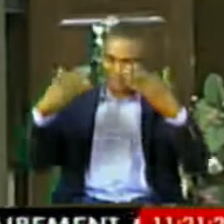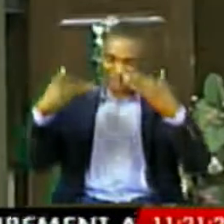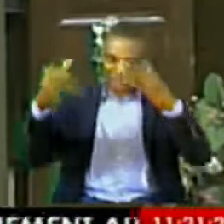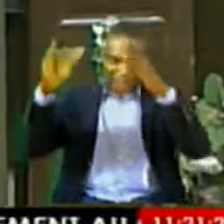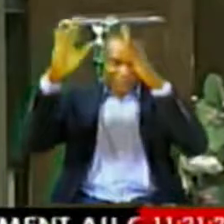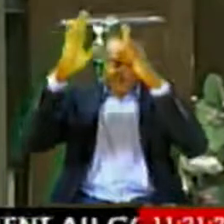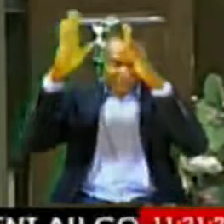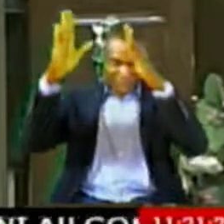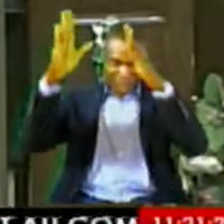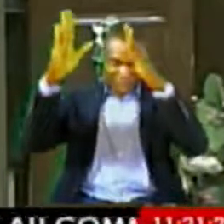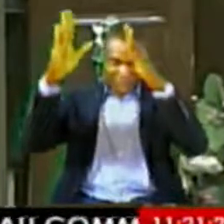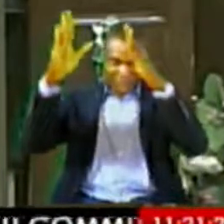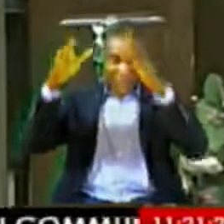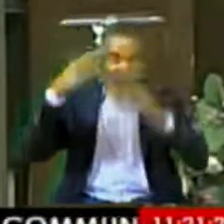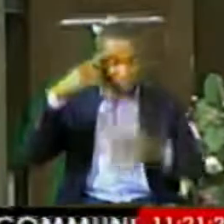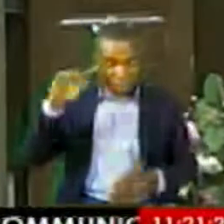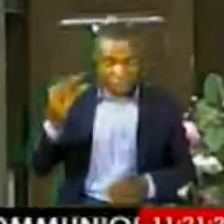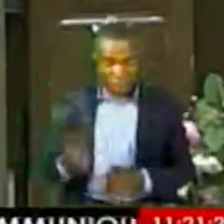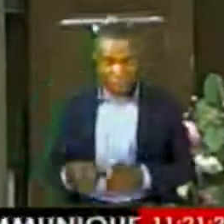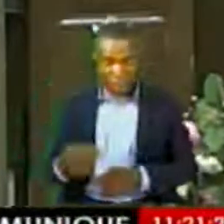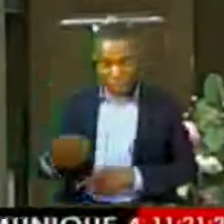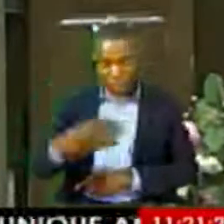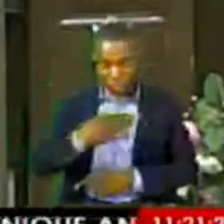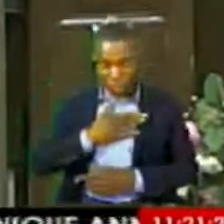thank you for everything.